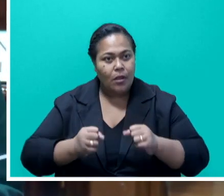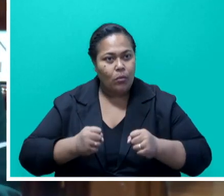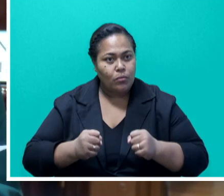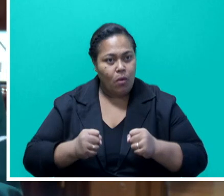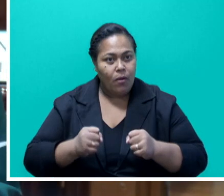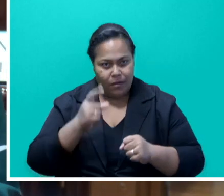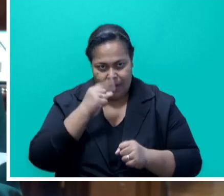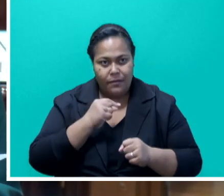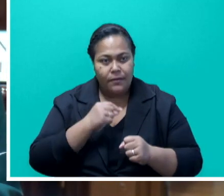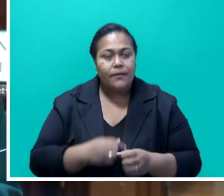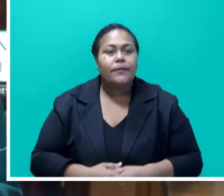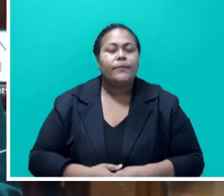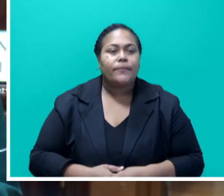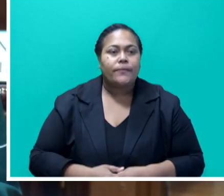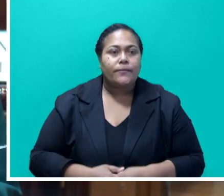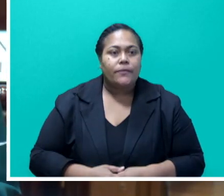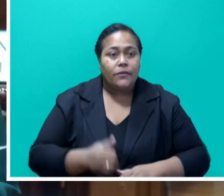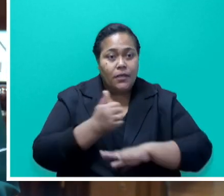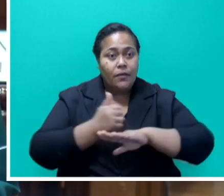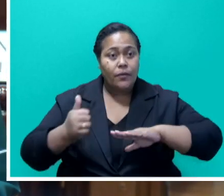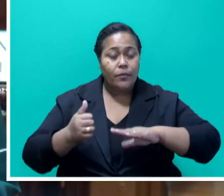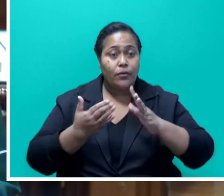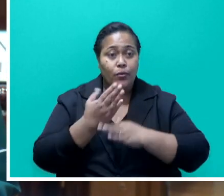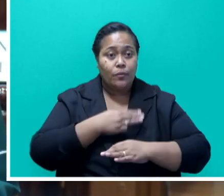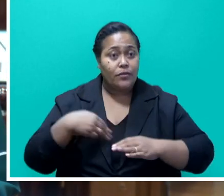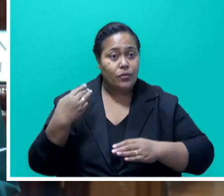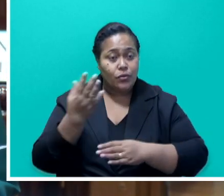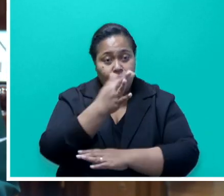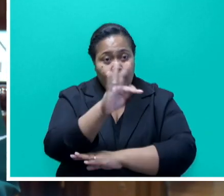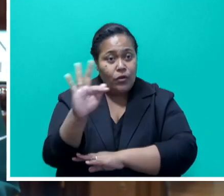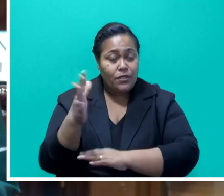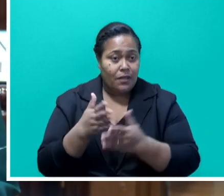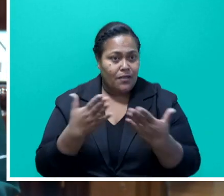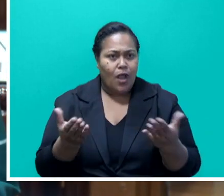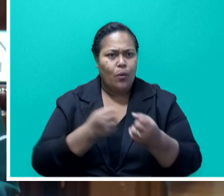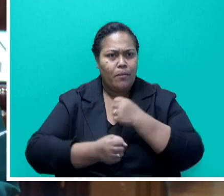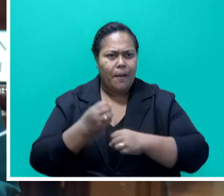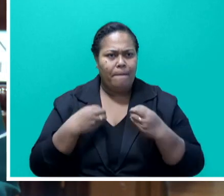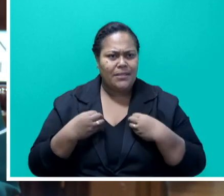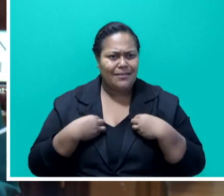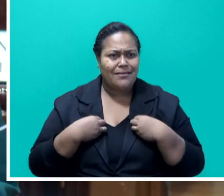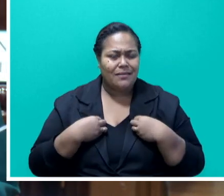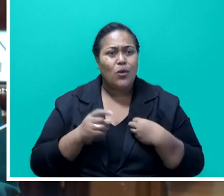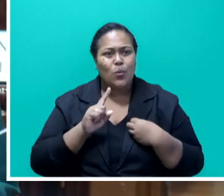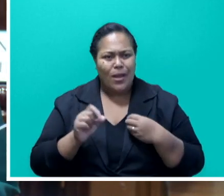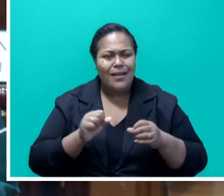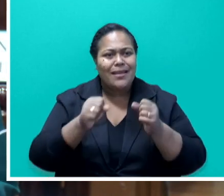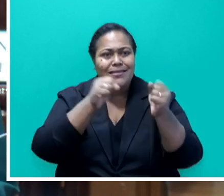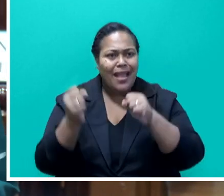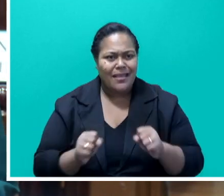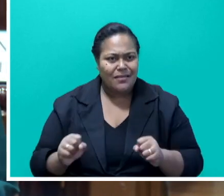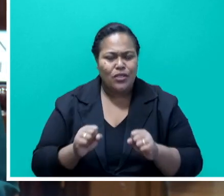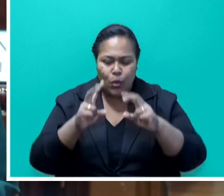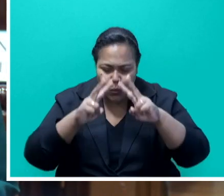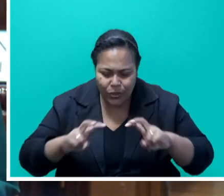Government, Mr. Speaker, through the Ministry of Forestry, is prioritizing scientific research to help with our strategic